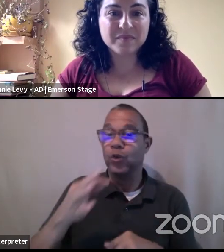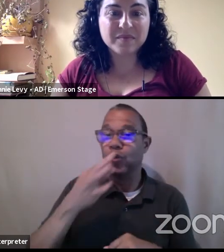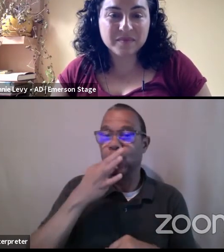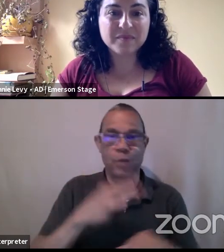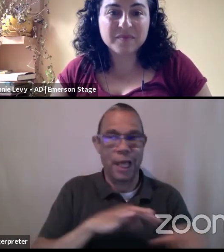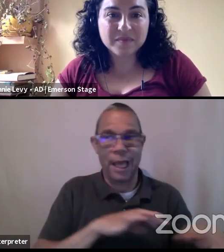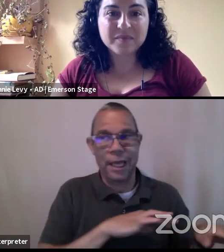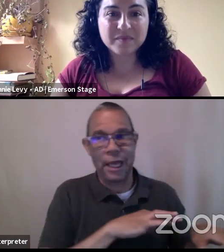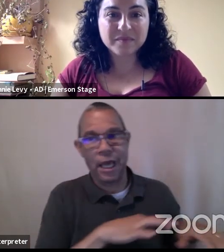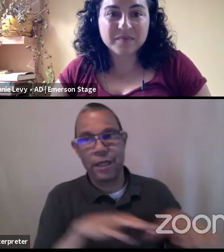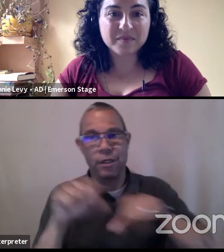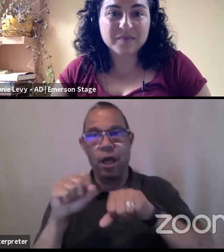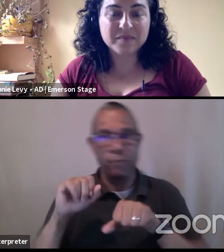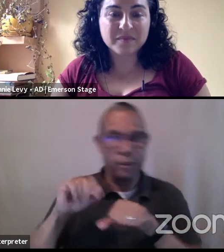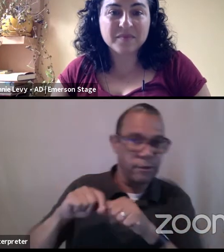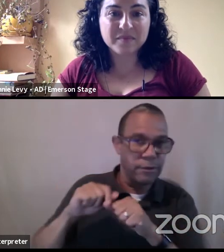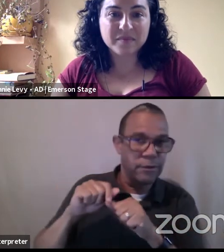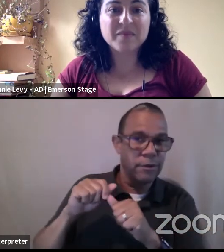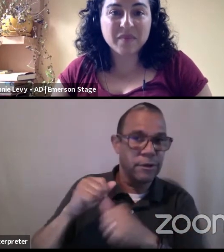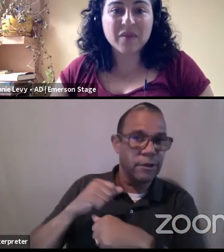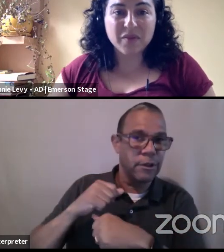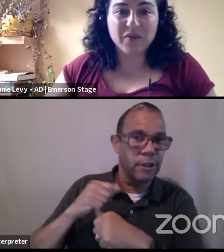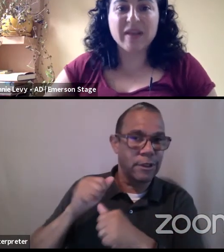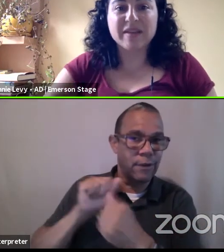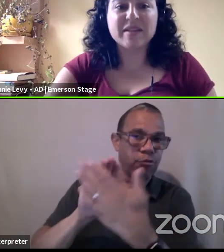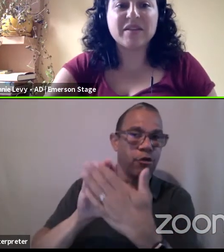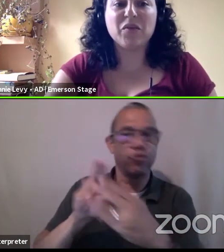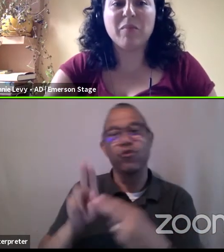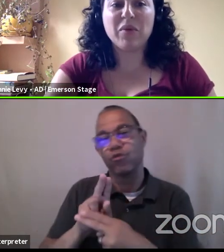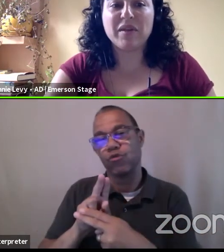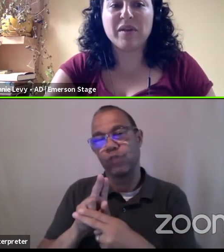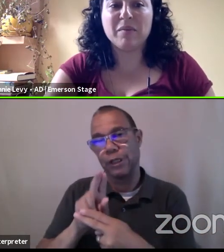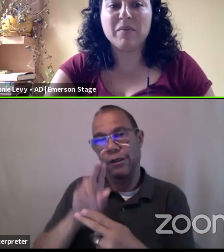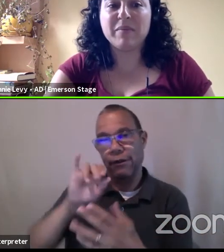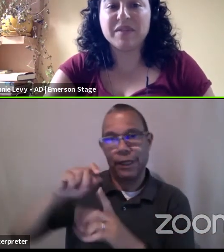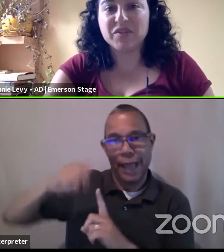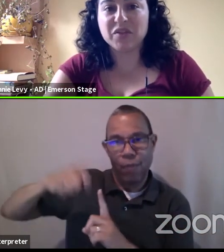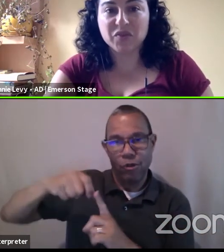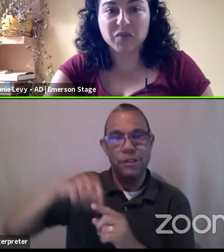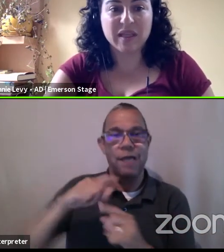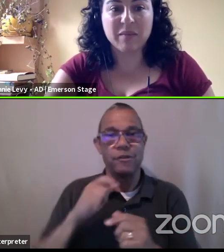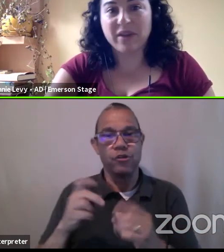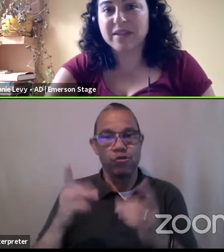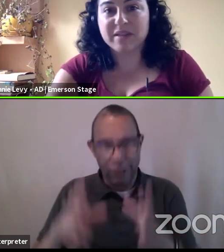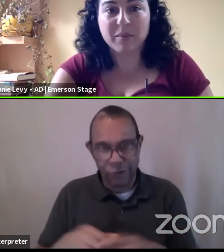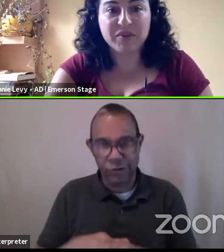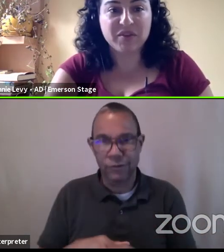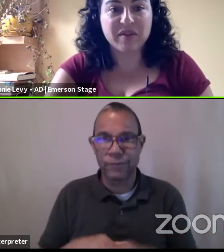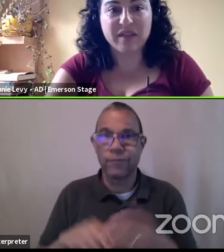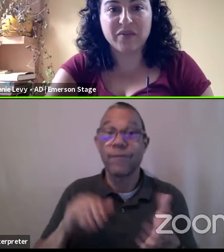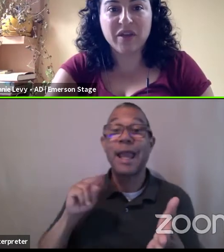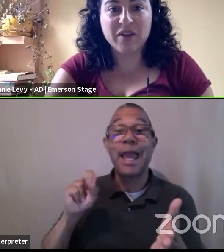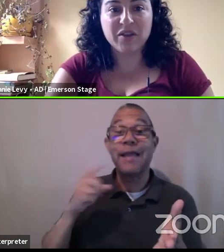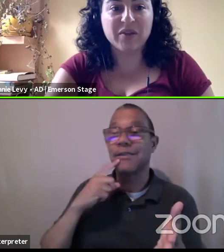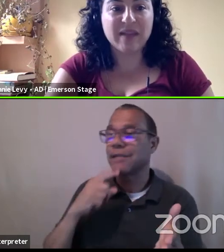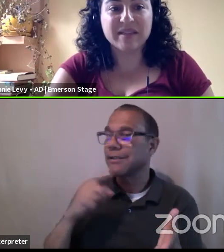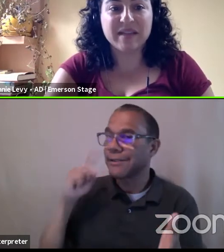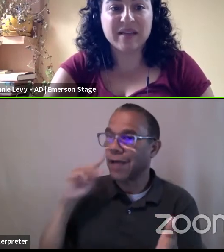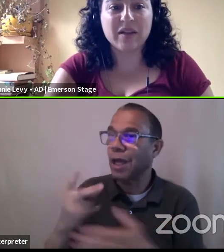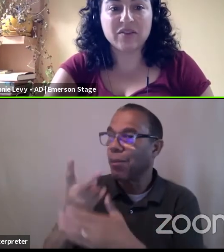this approach as a director. Great. It sounds like you were both in a position to really embrace this opportunity of